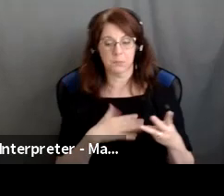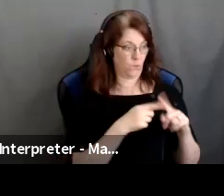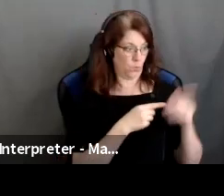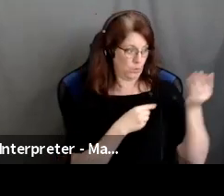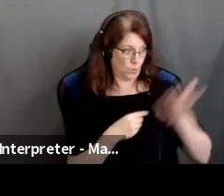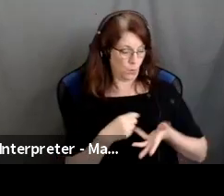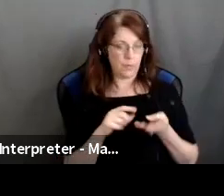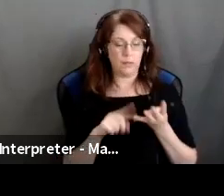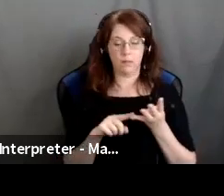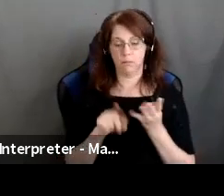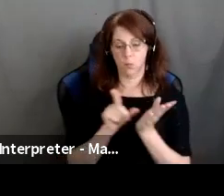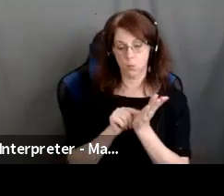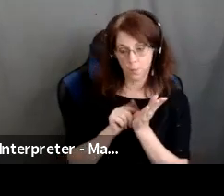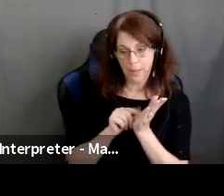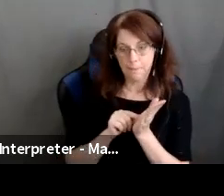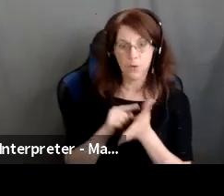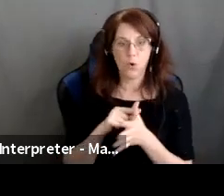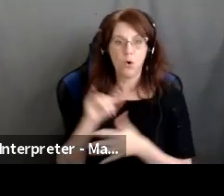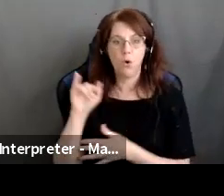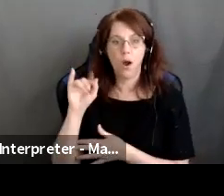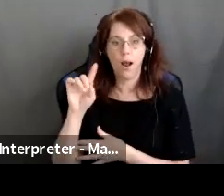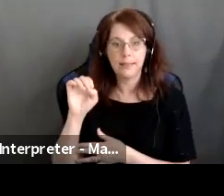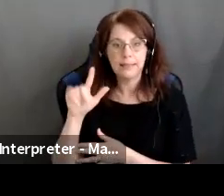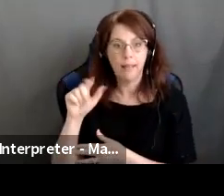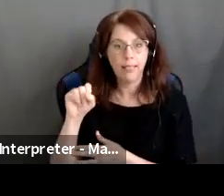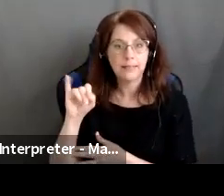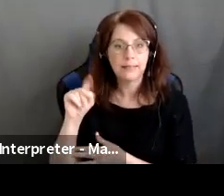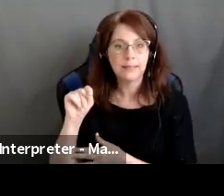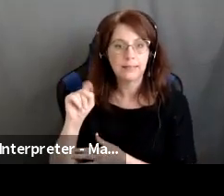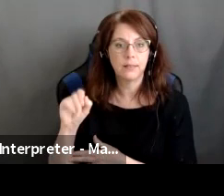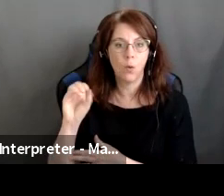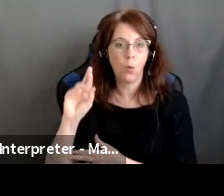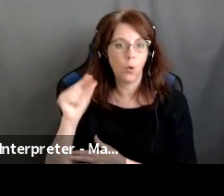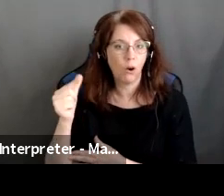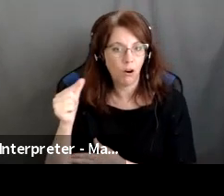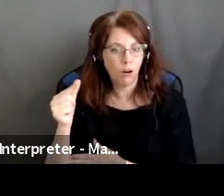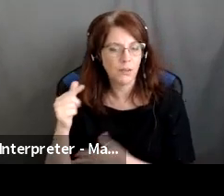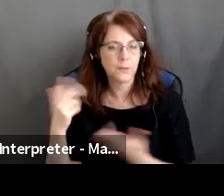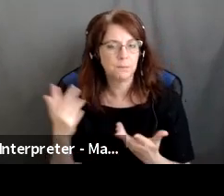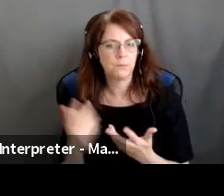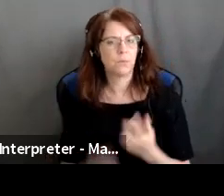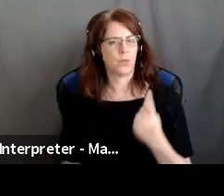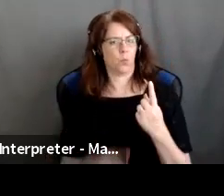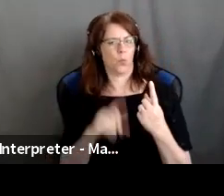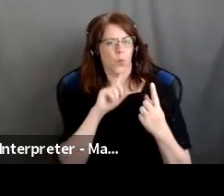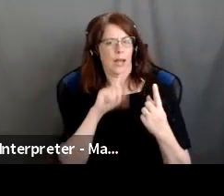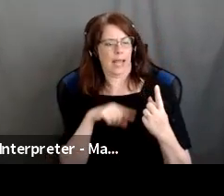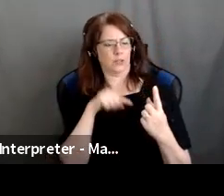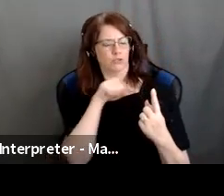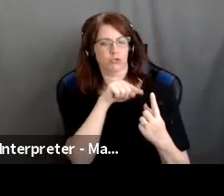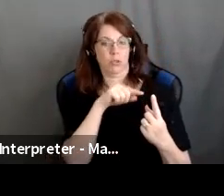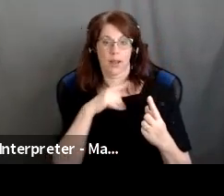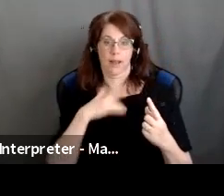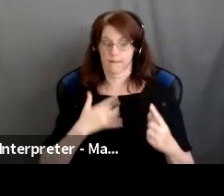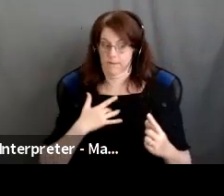a newspaper or through idealist.org. But one answer that I think the best answer